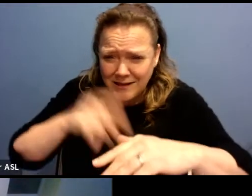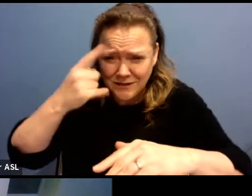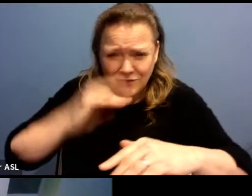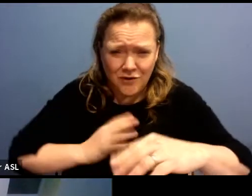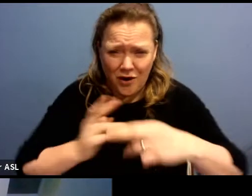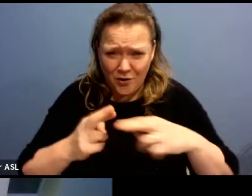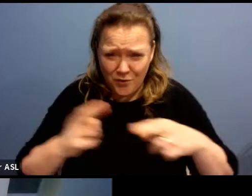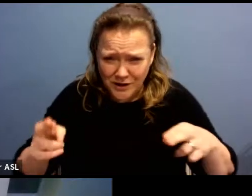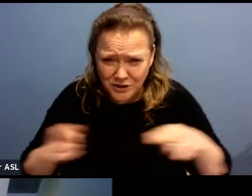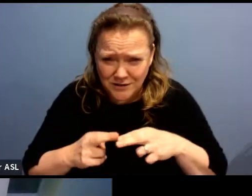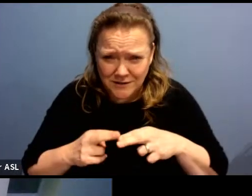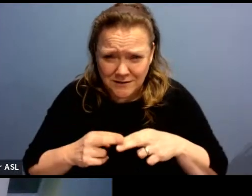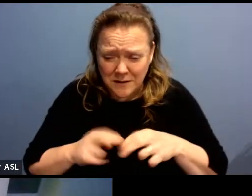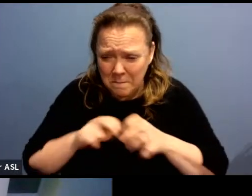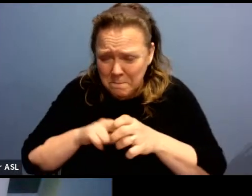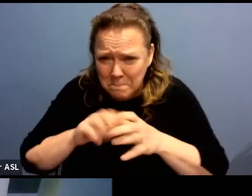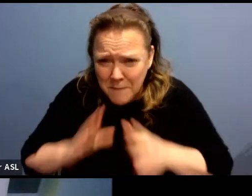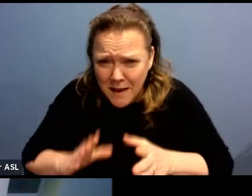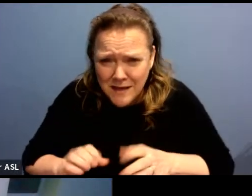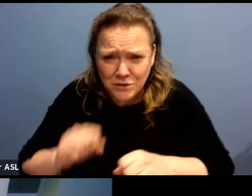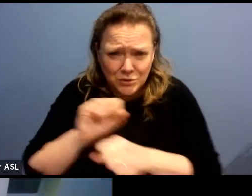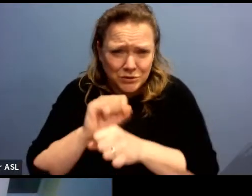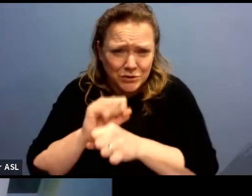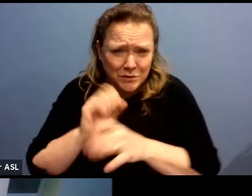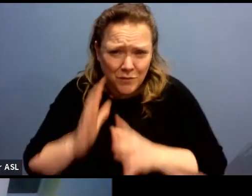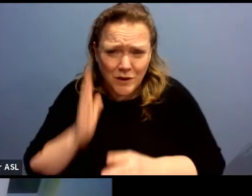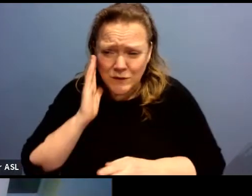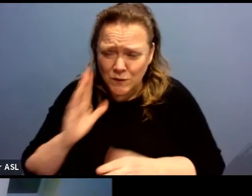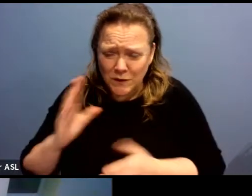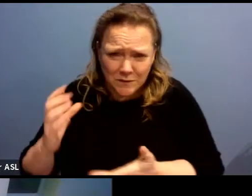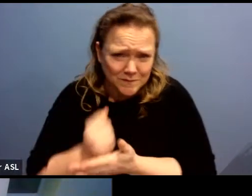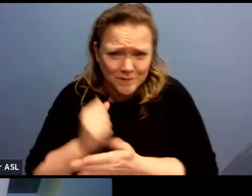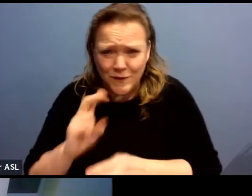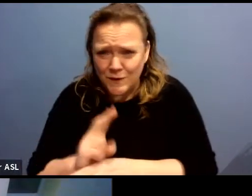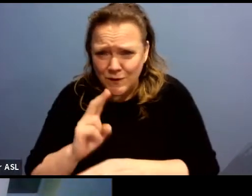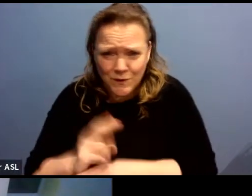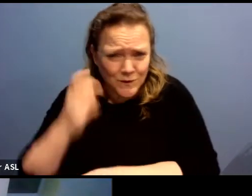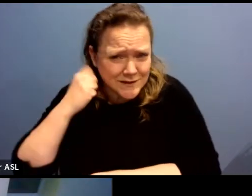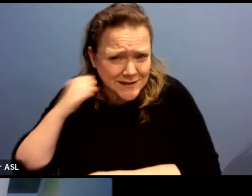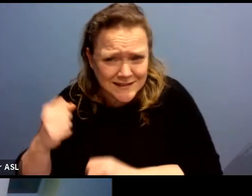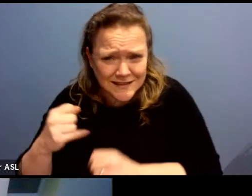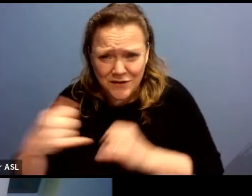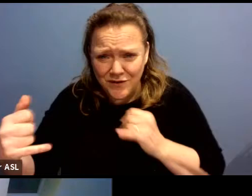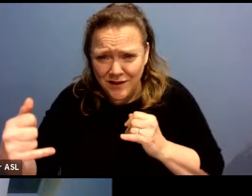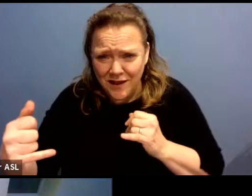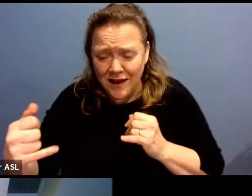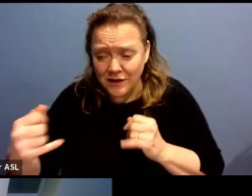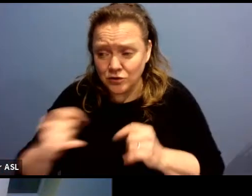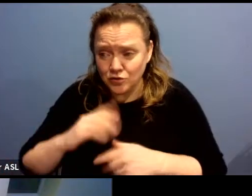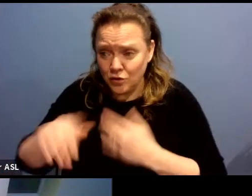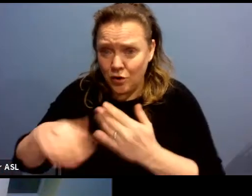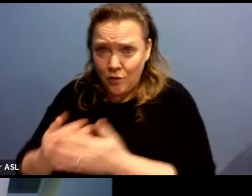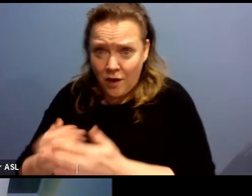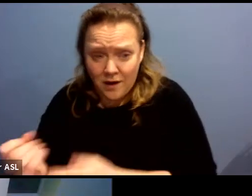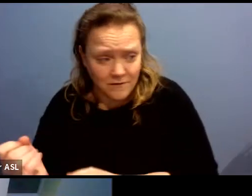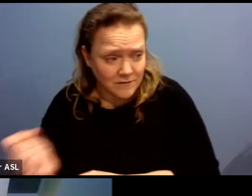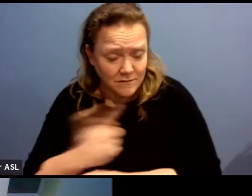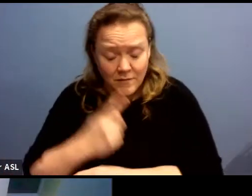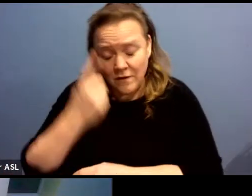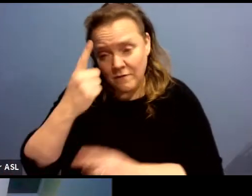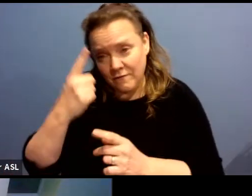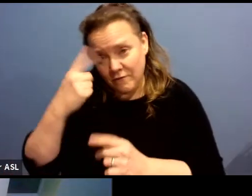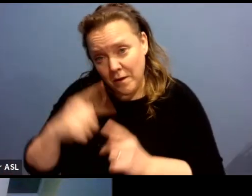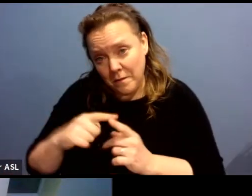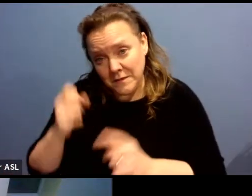all across the region will be utilizing the Metro Rail system to and from that location in particular.